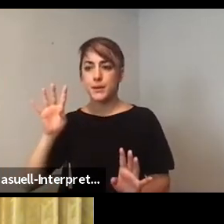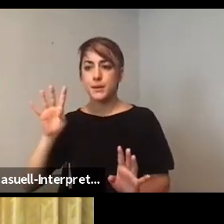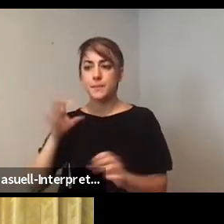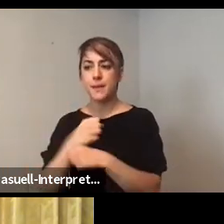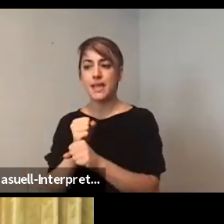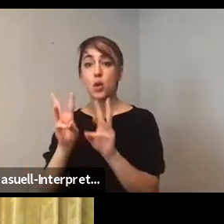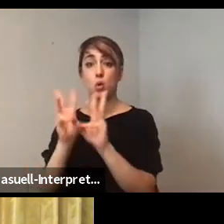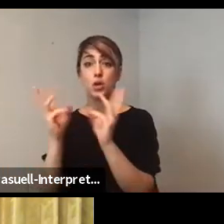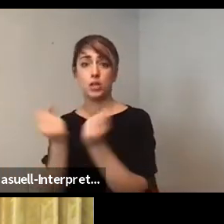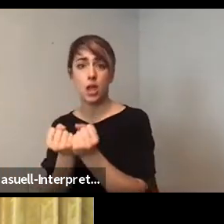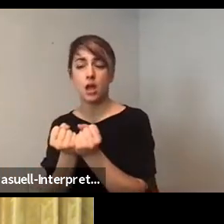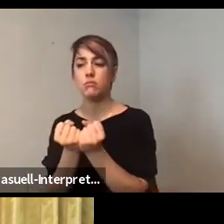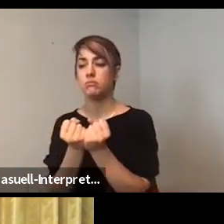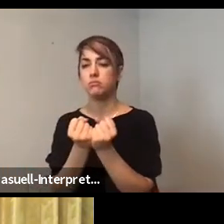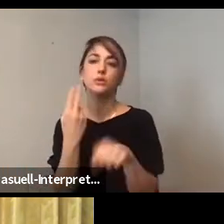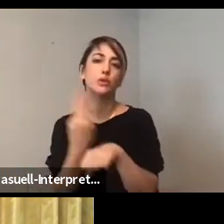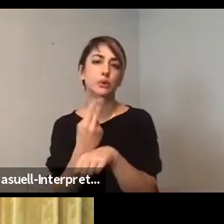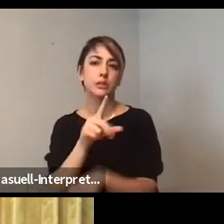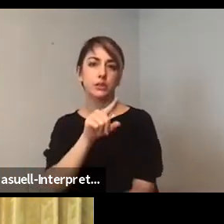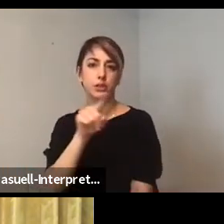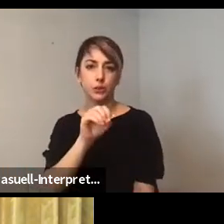writing and for,